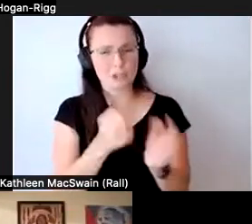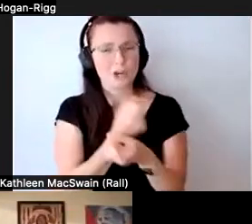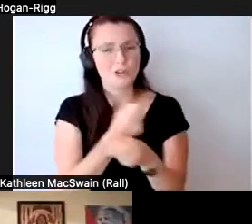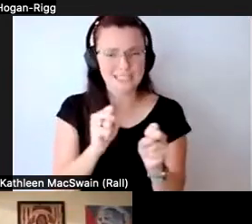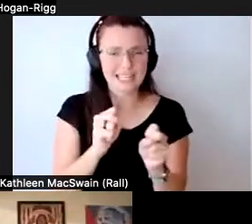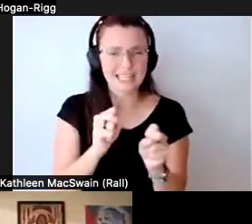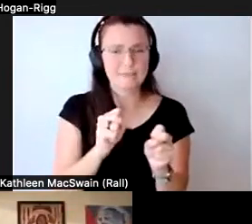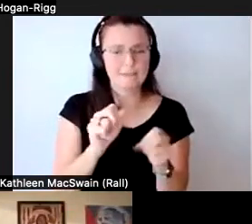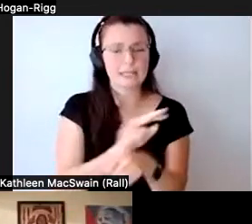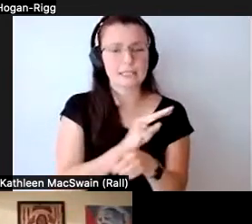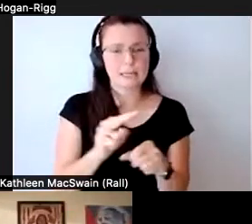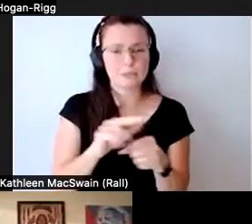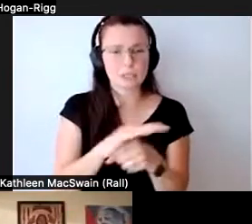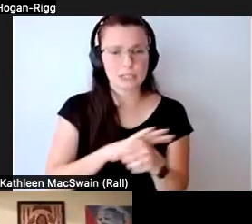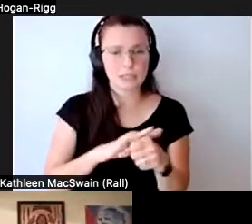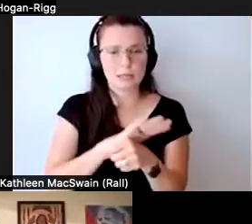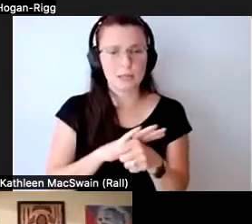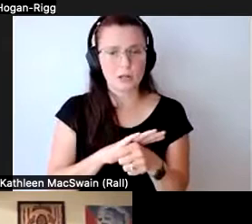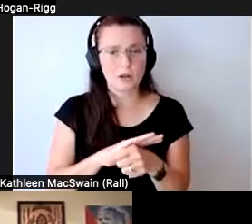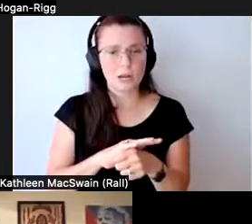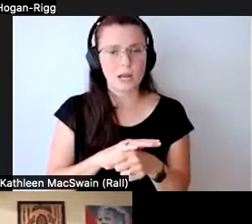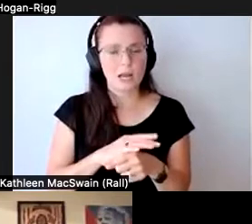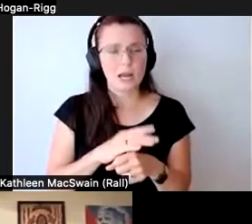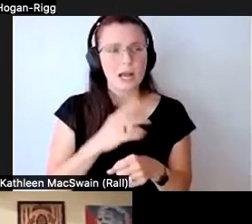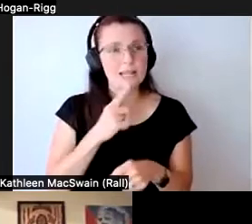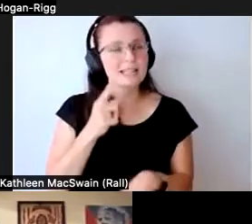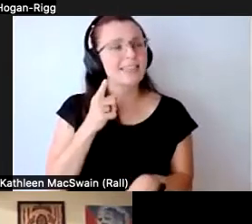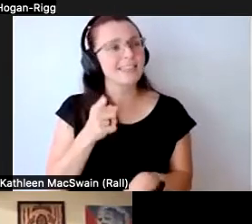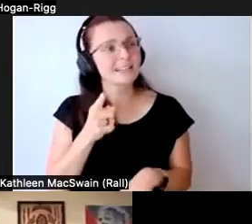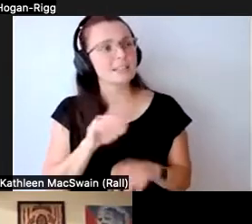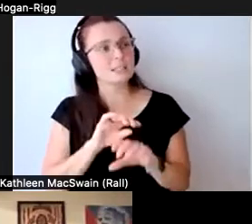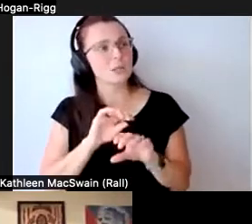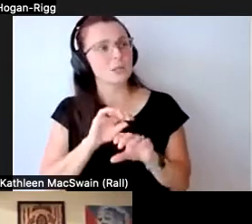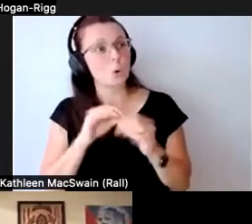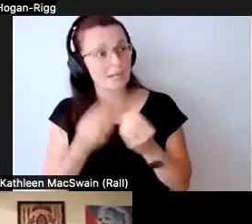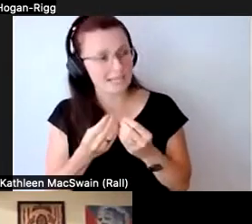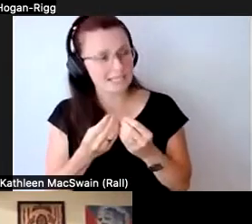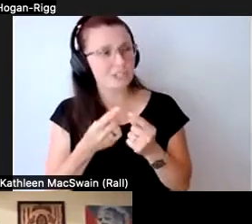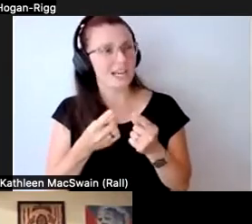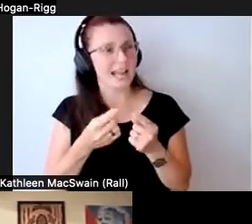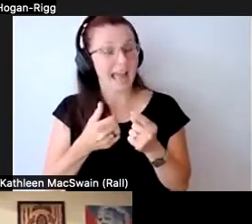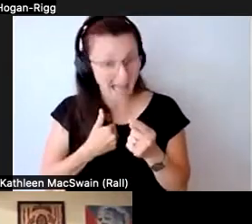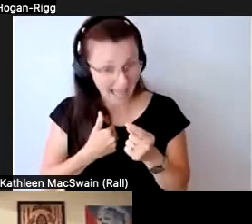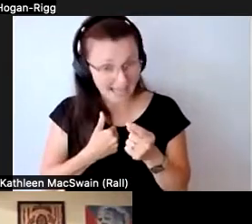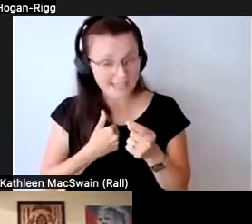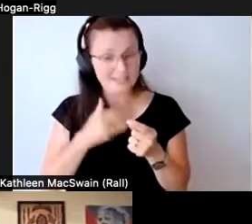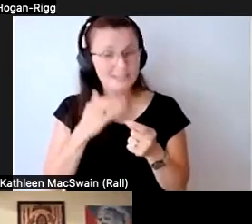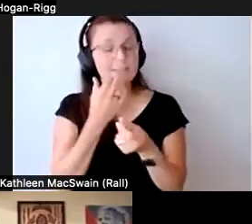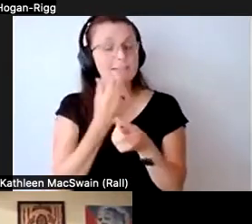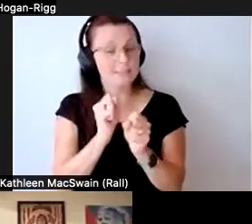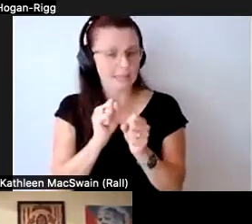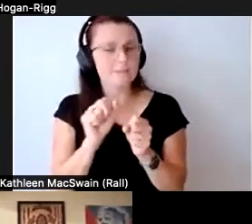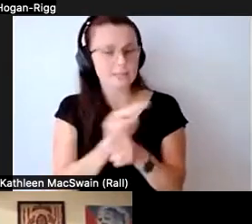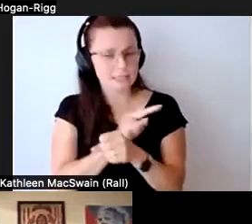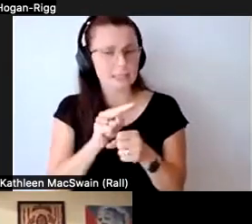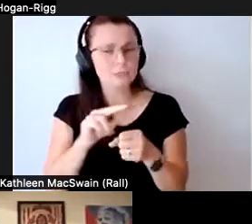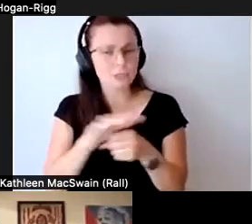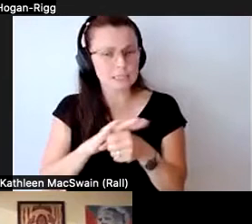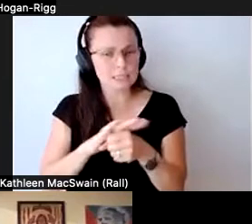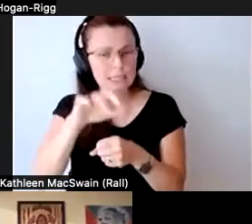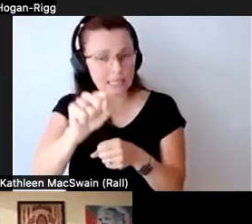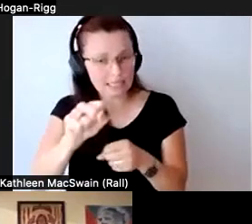organization with a safe consumption site. It is not the entire site. Our safe consumption site is one program within an